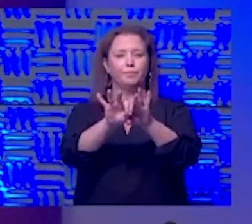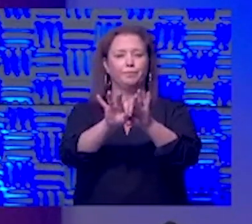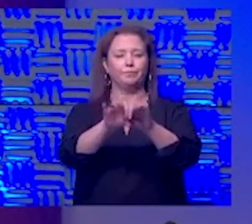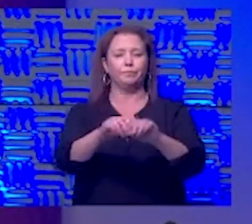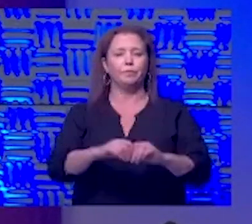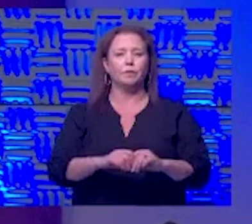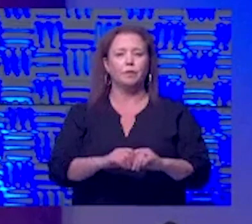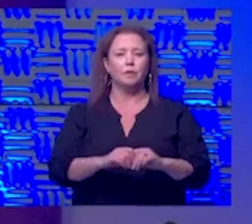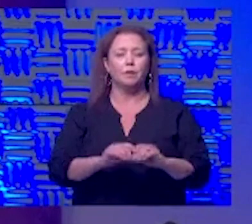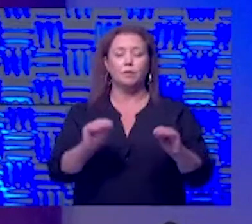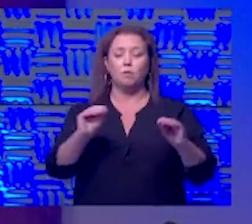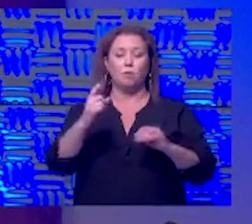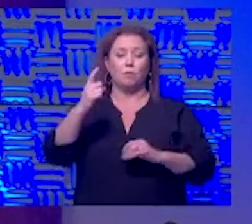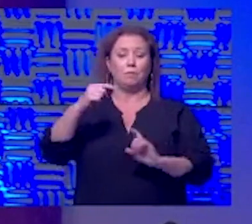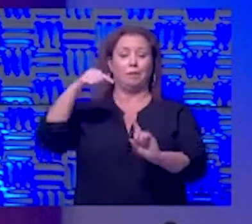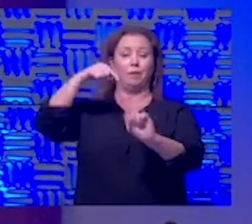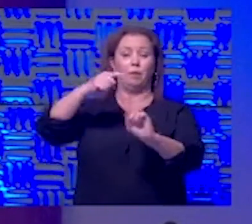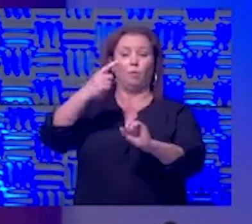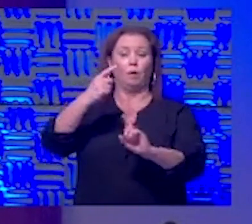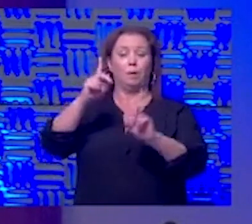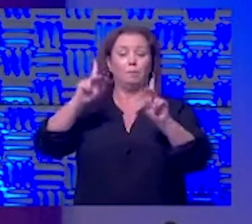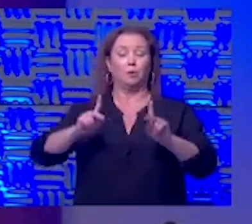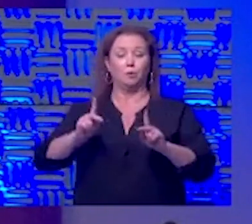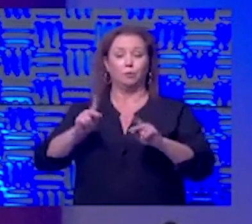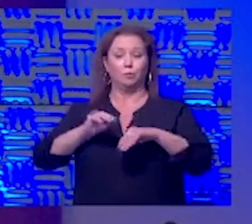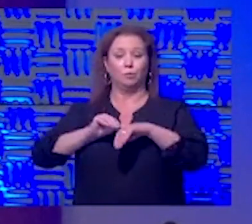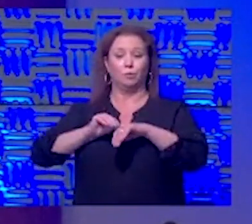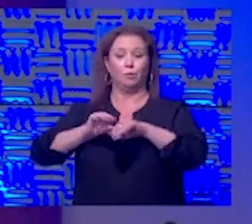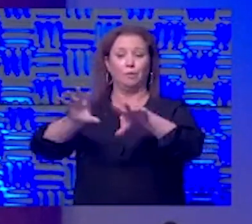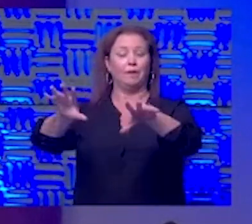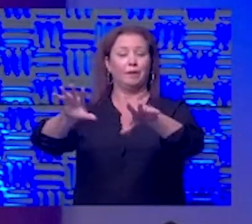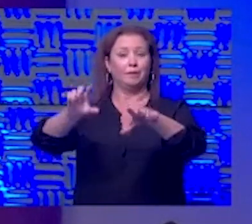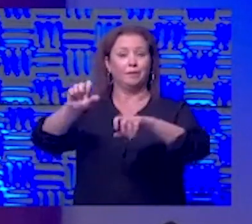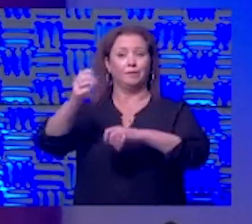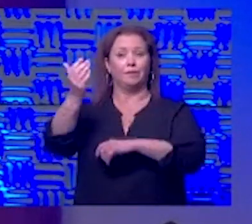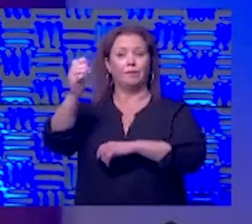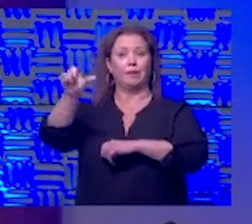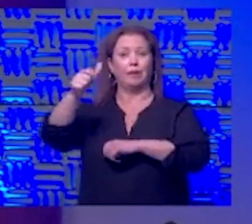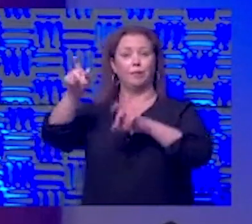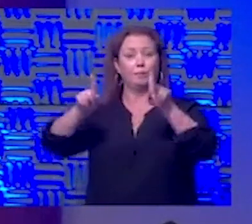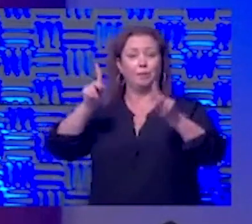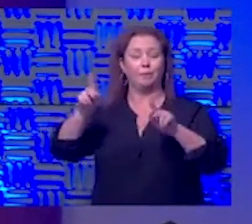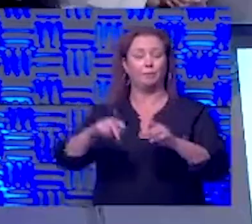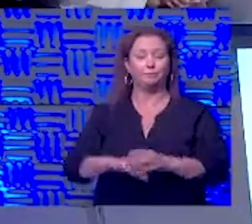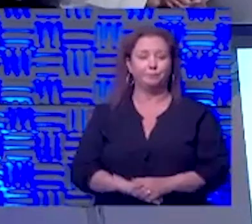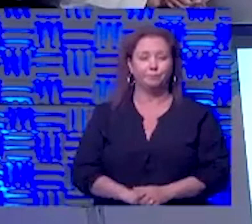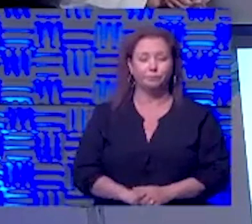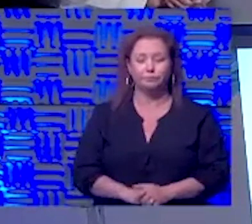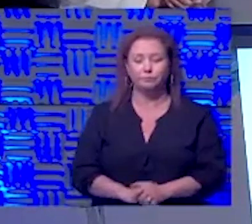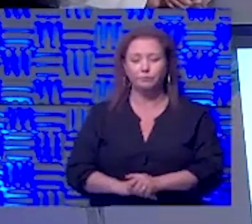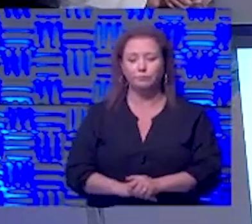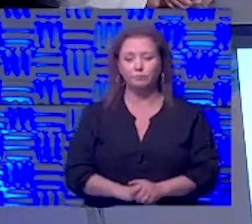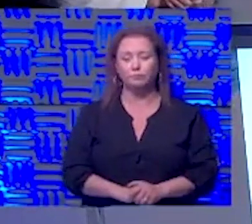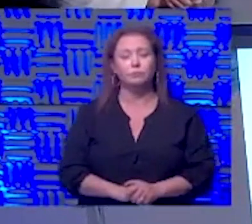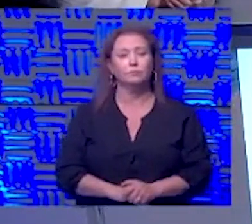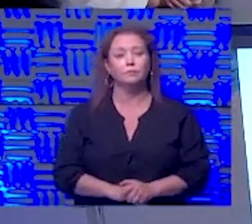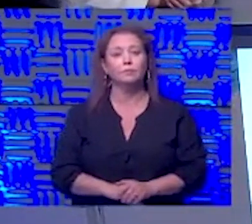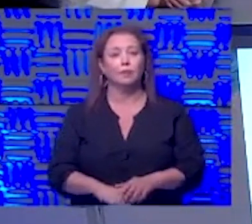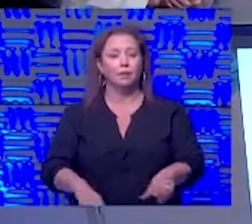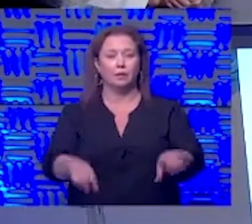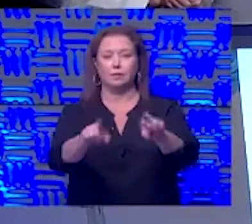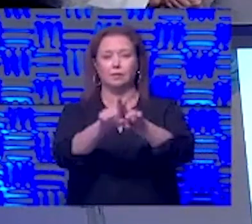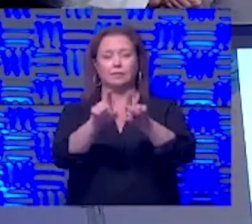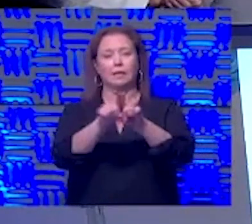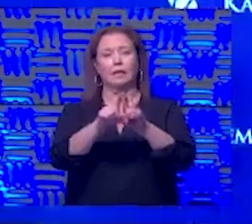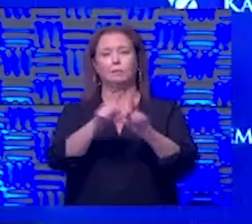to be the index case who brought it to 15 of their families. Their pals. I think it's that same thing we say every